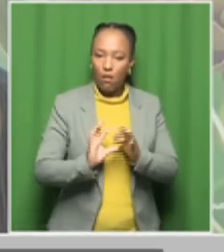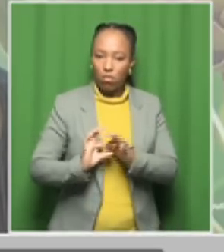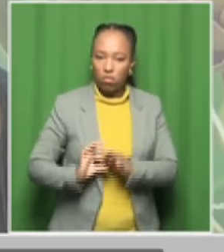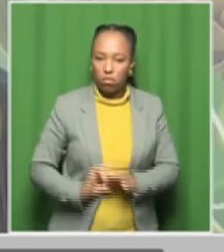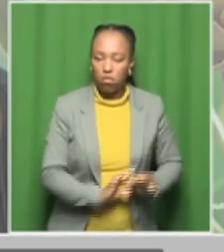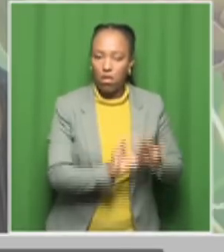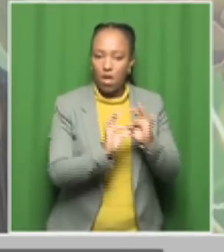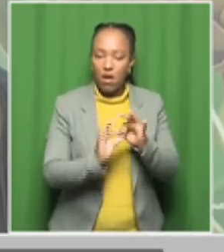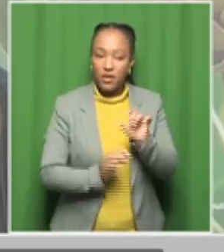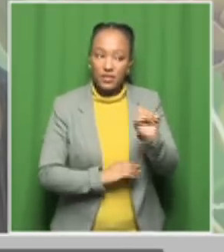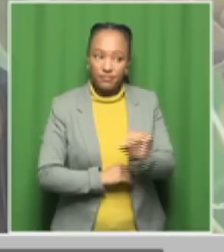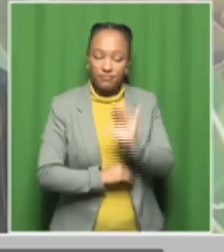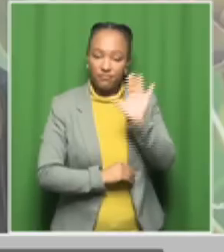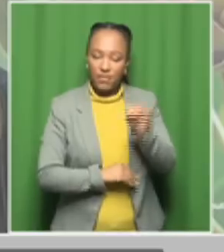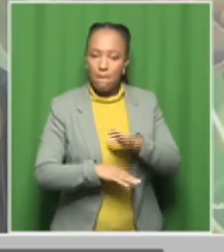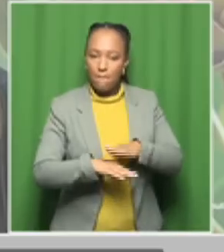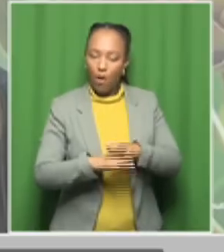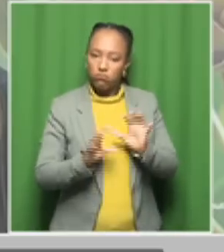foster during this time?